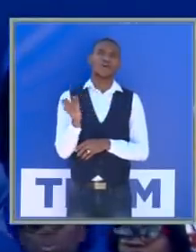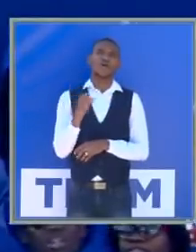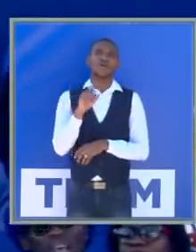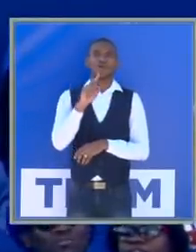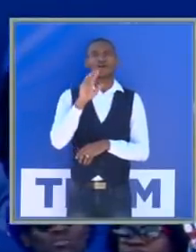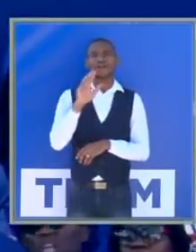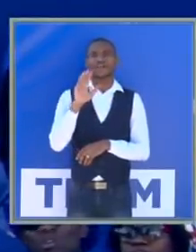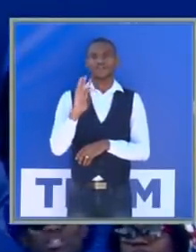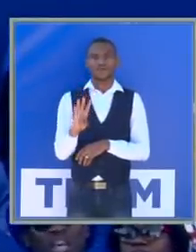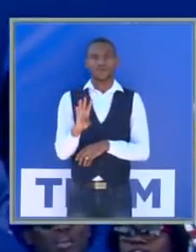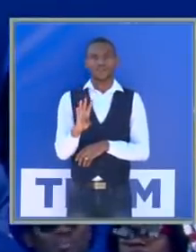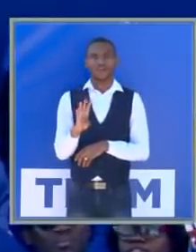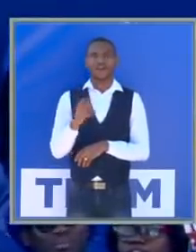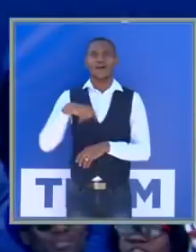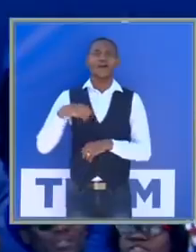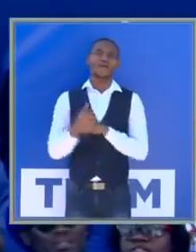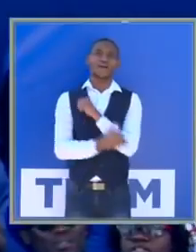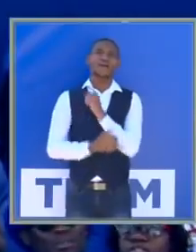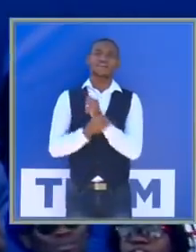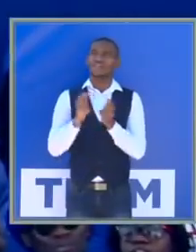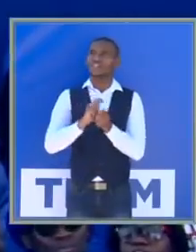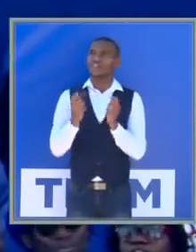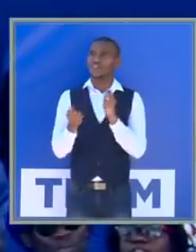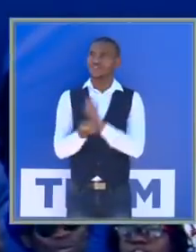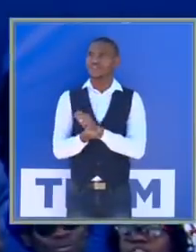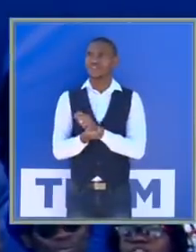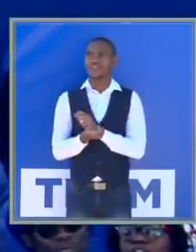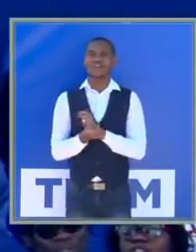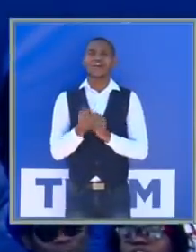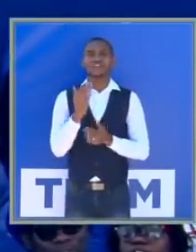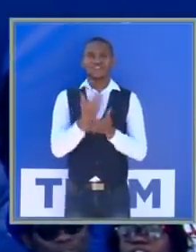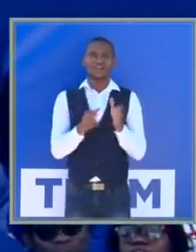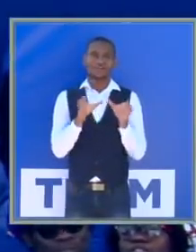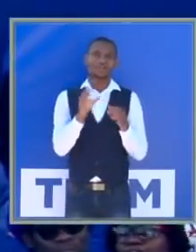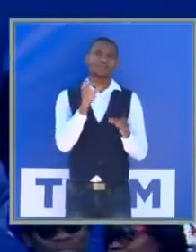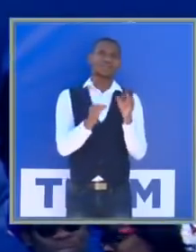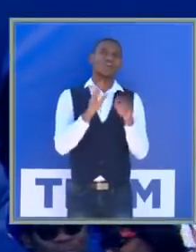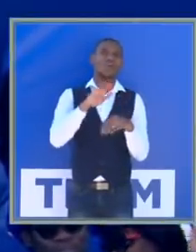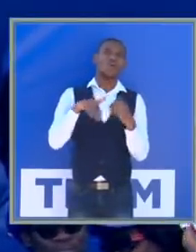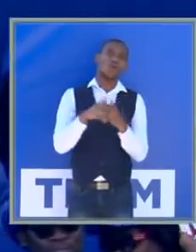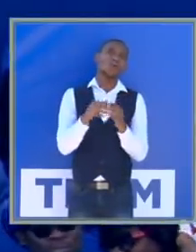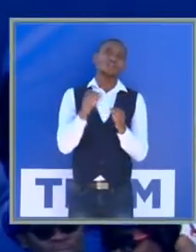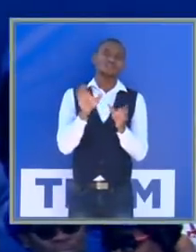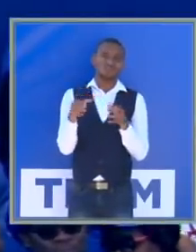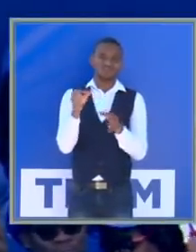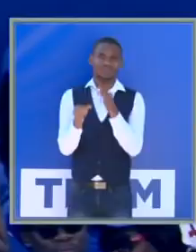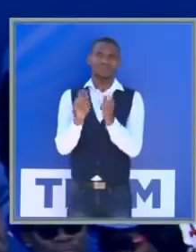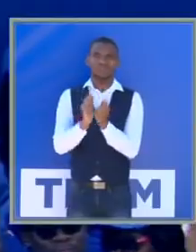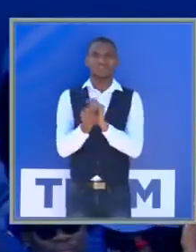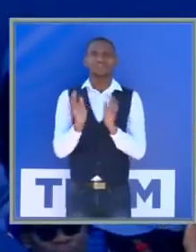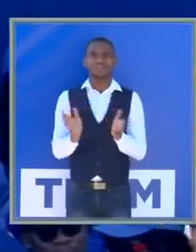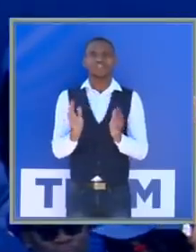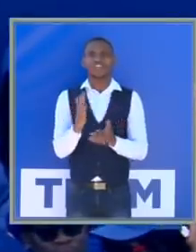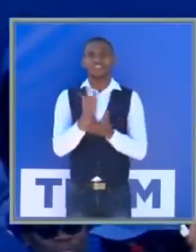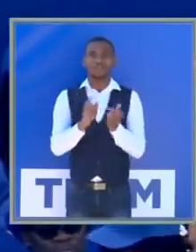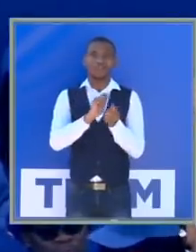1994. Our country has changed. Some parties and all parties have changed. Some have changed